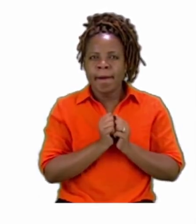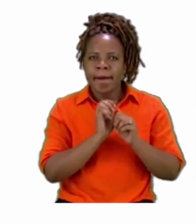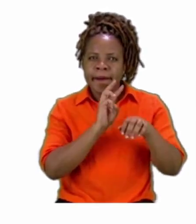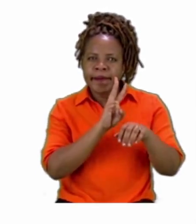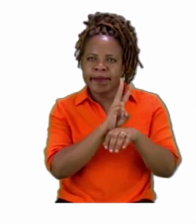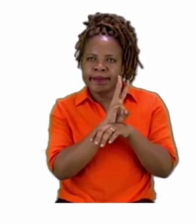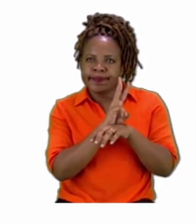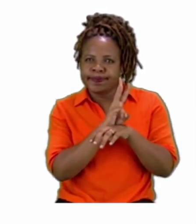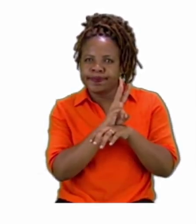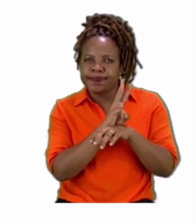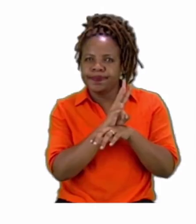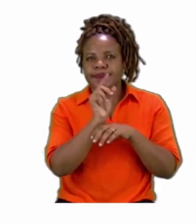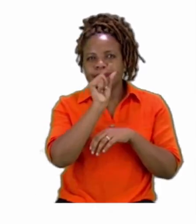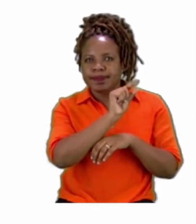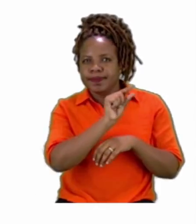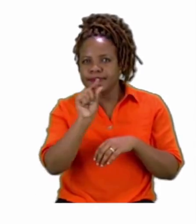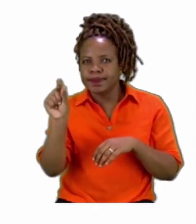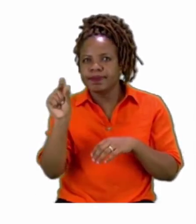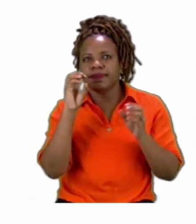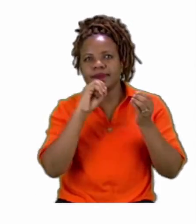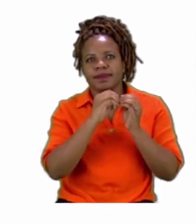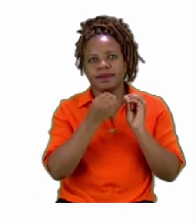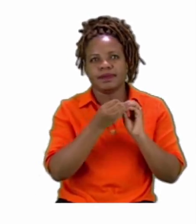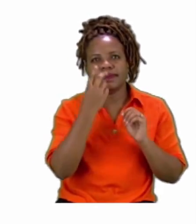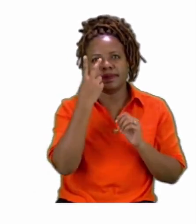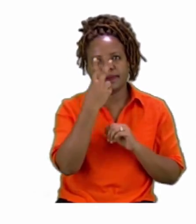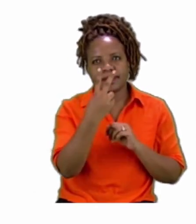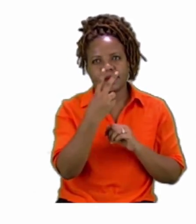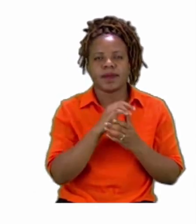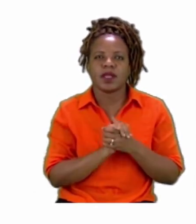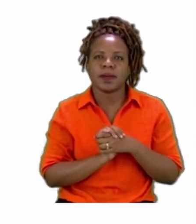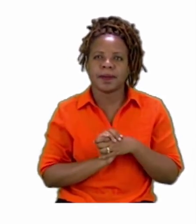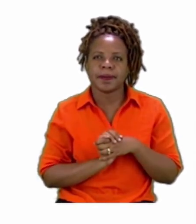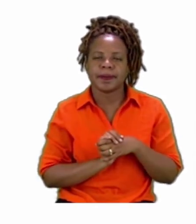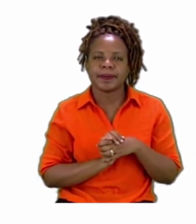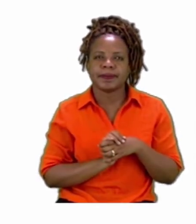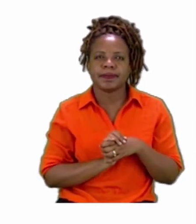he woke up early and decided to go to town, as number 2.